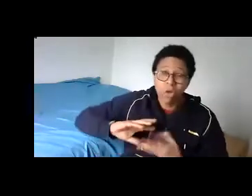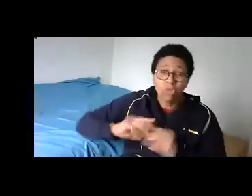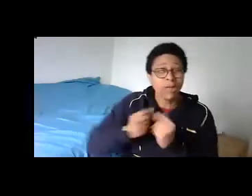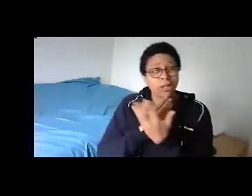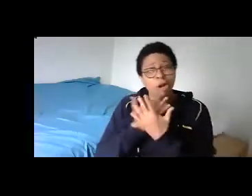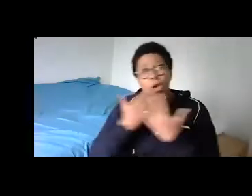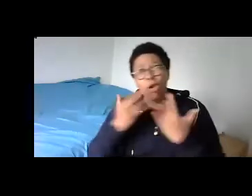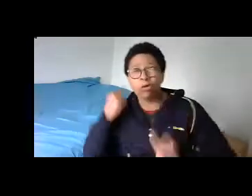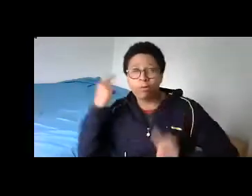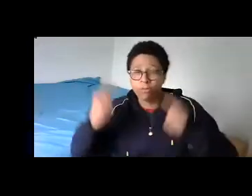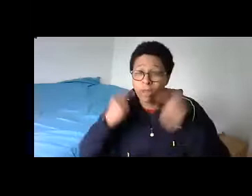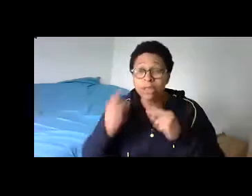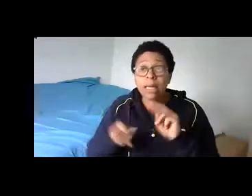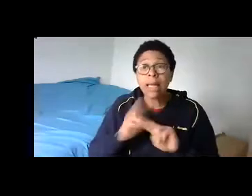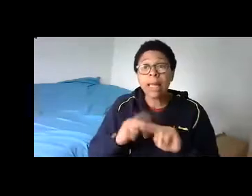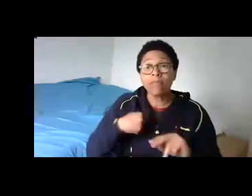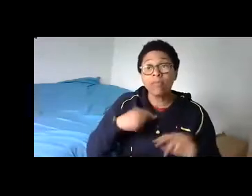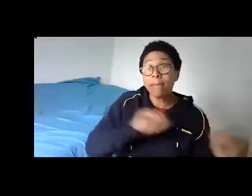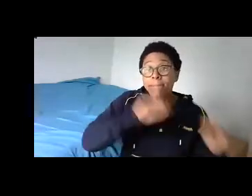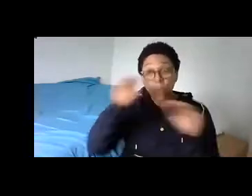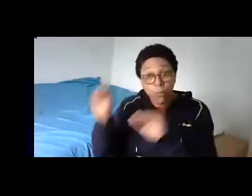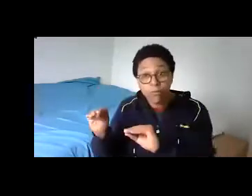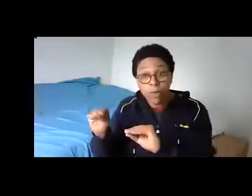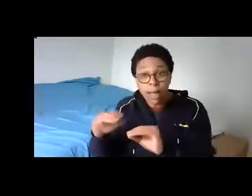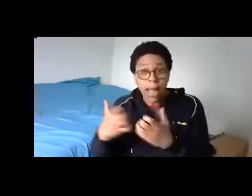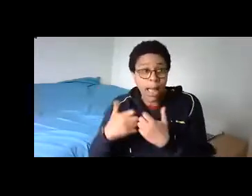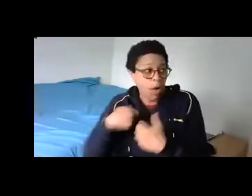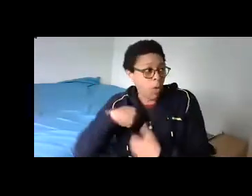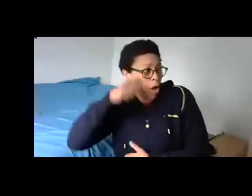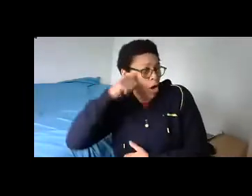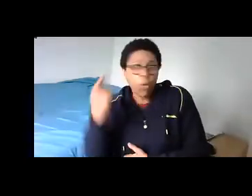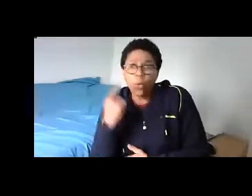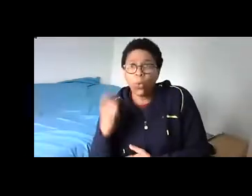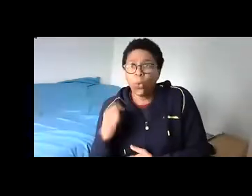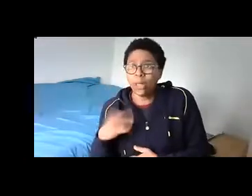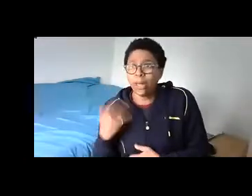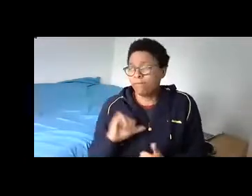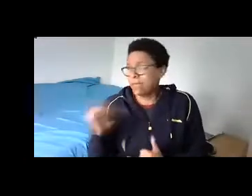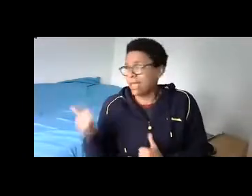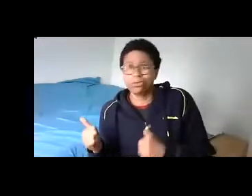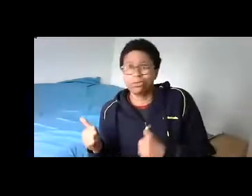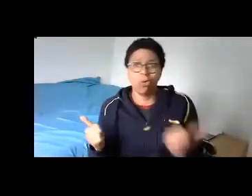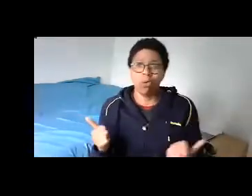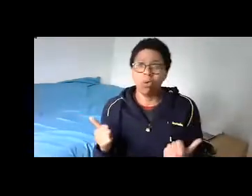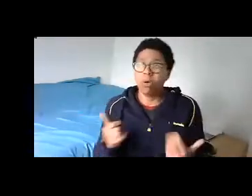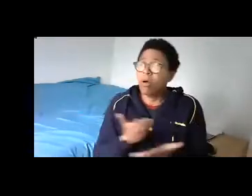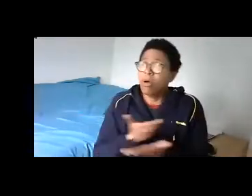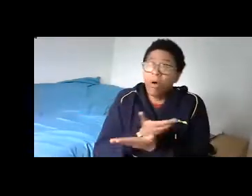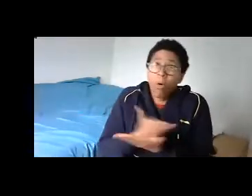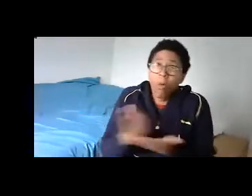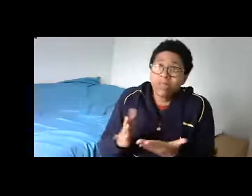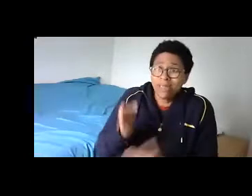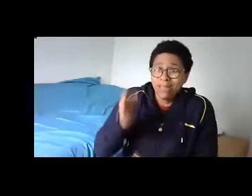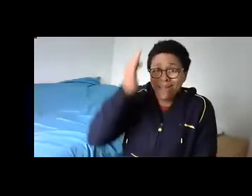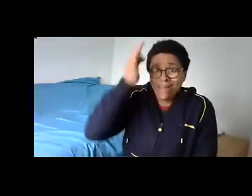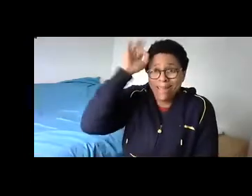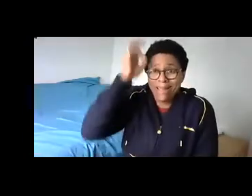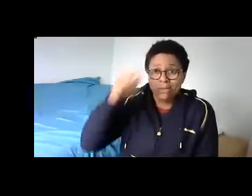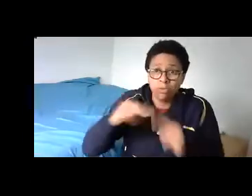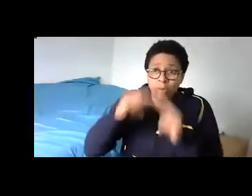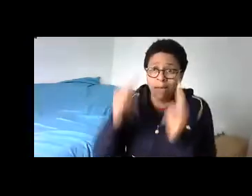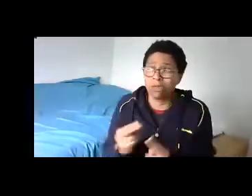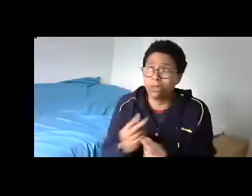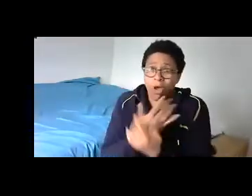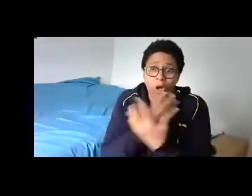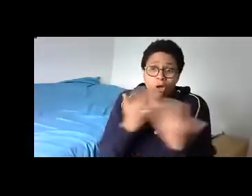even if I moved, how do I know what neighbors I will have? Because obviously in the council housing, mostly, there are people as